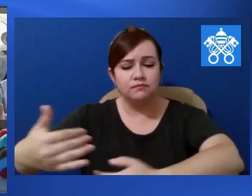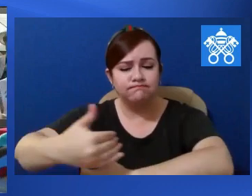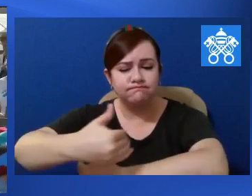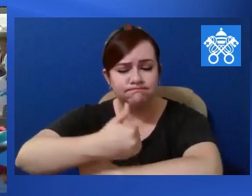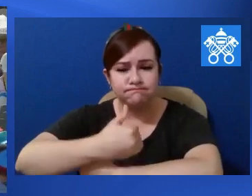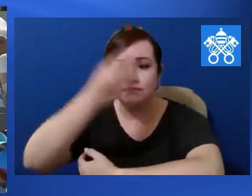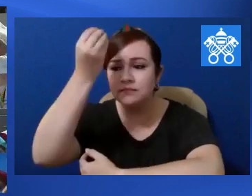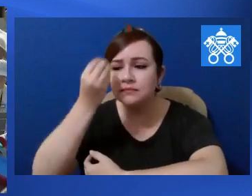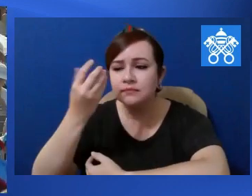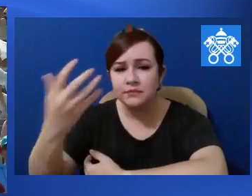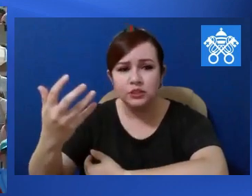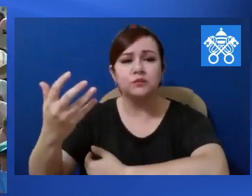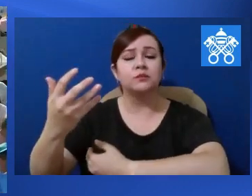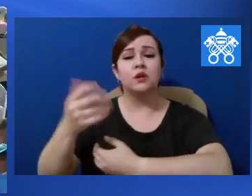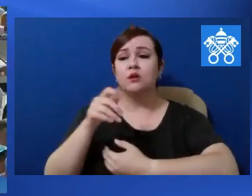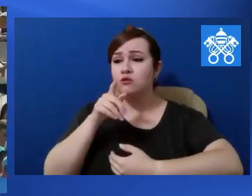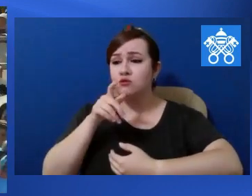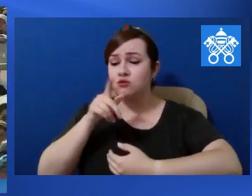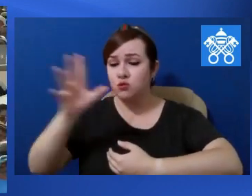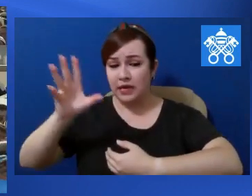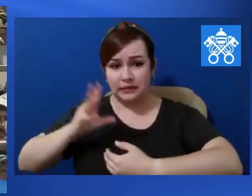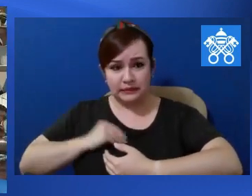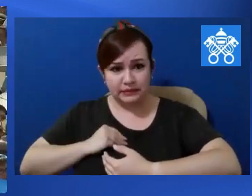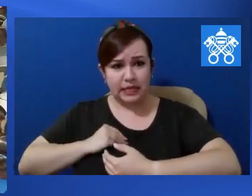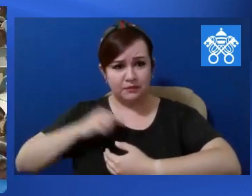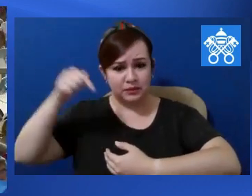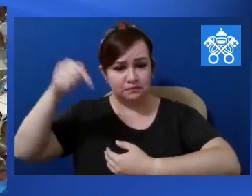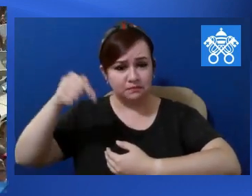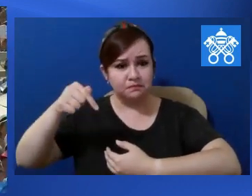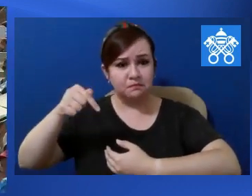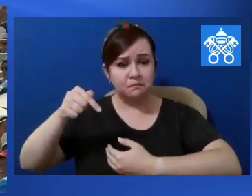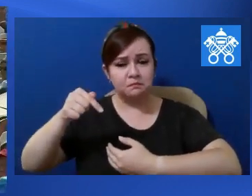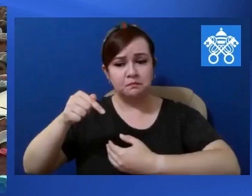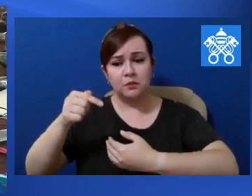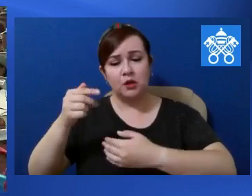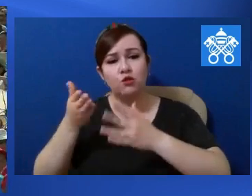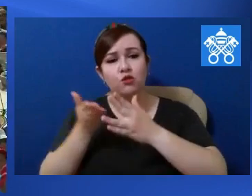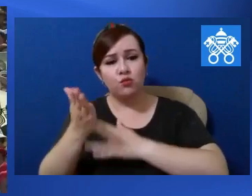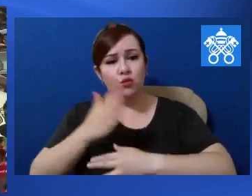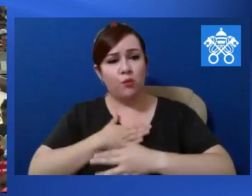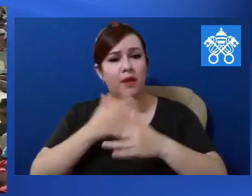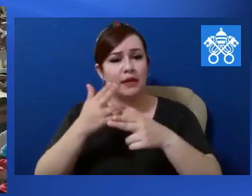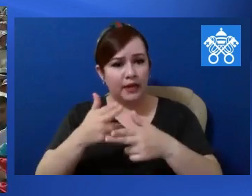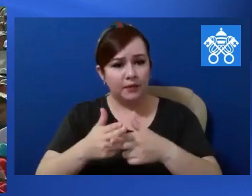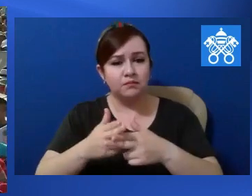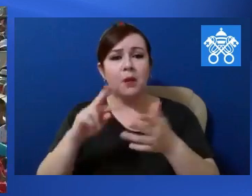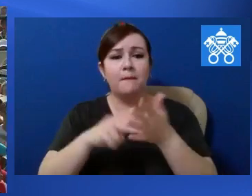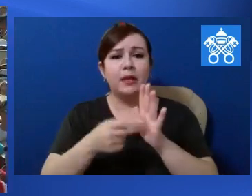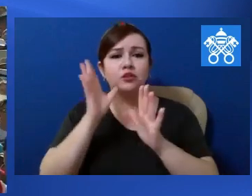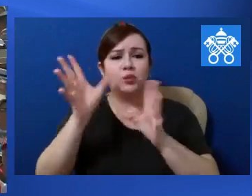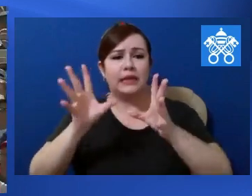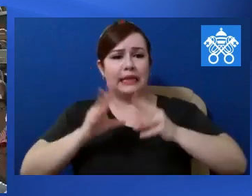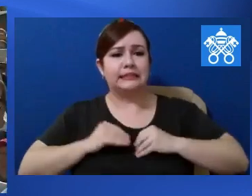ellos y, abrazándolo, les dijo: El que recibe a uno de estos pequeños en mi nombre, me recibe